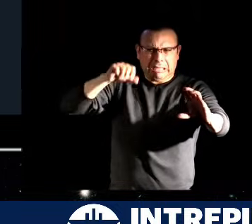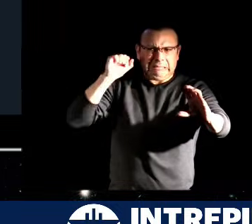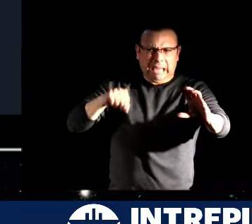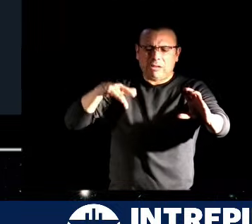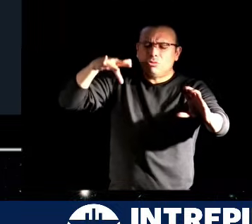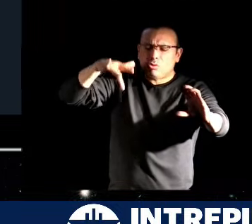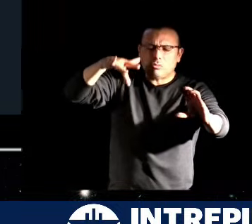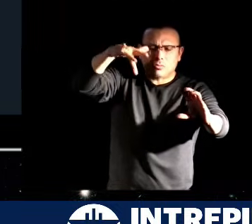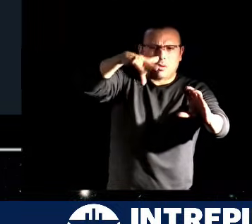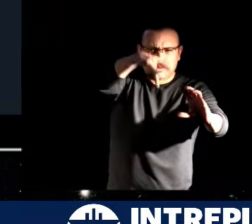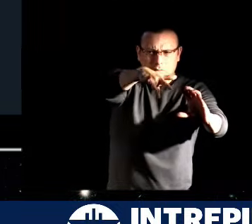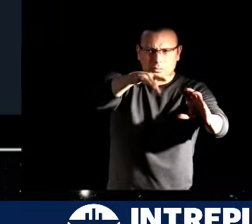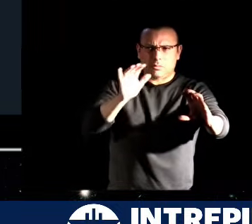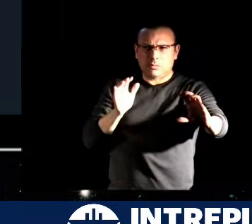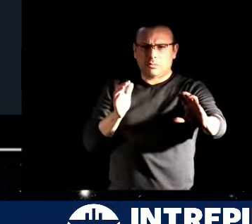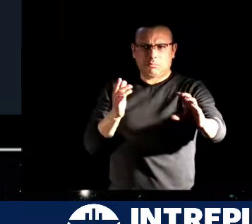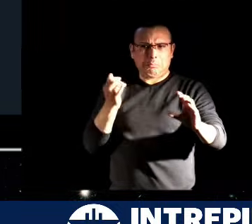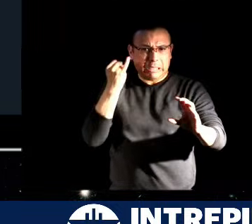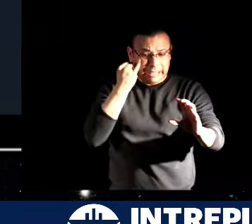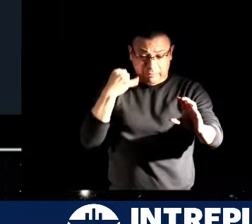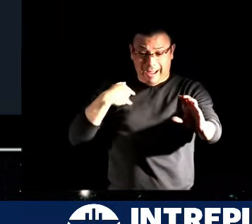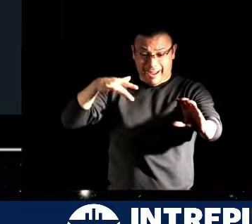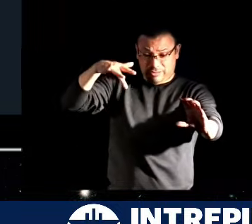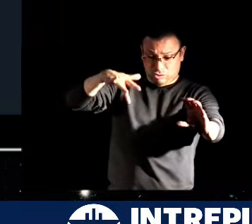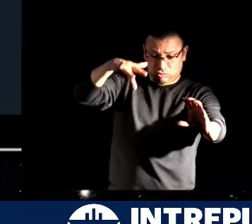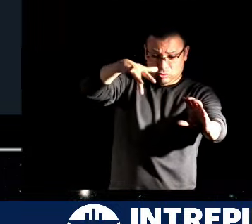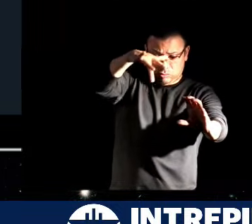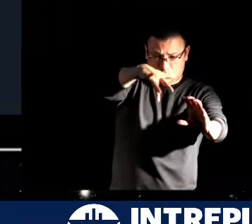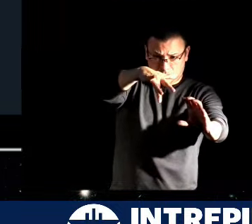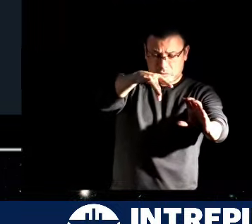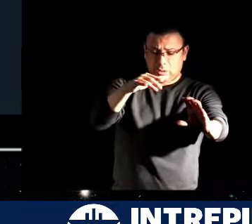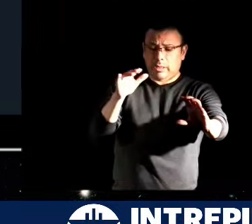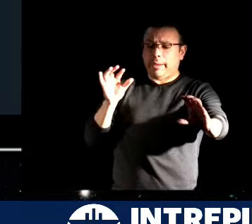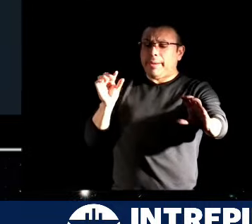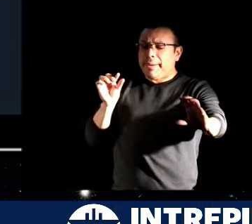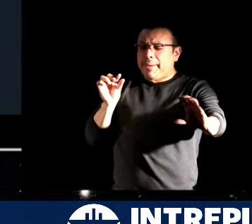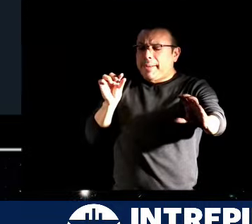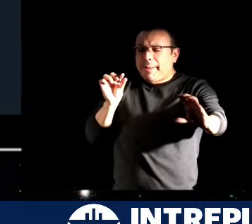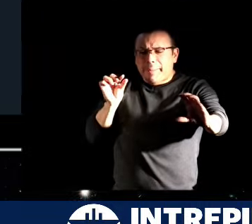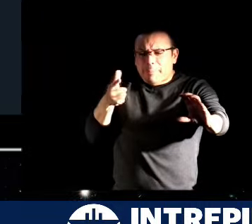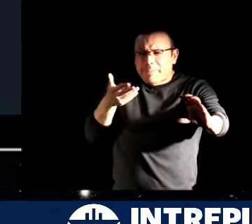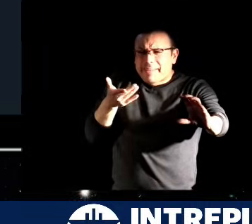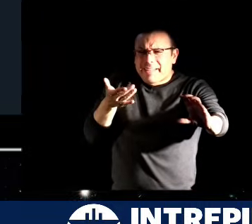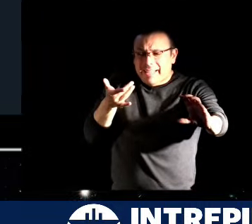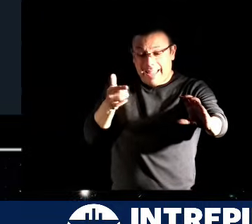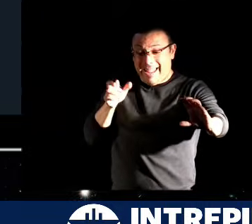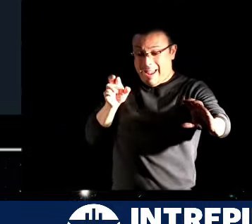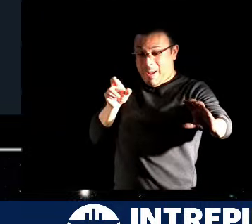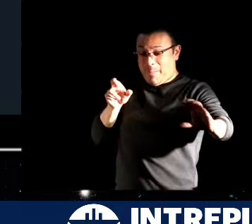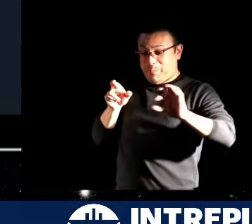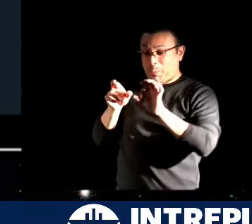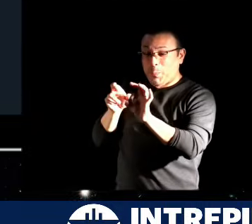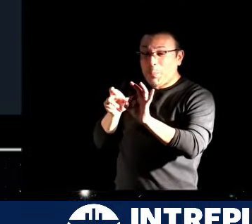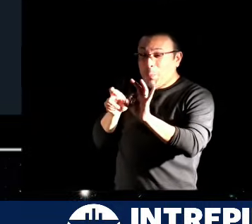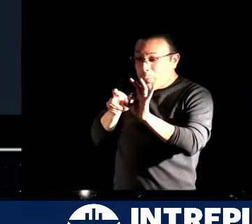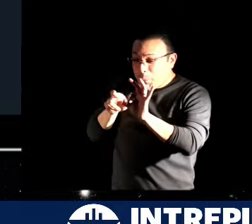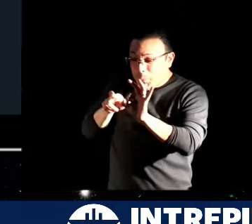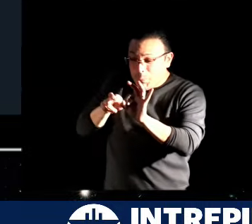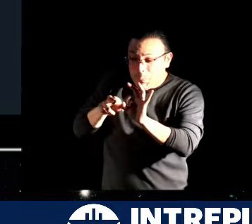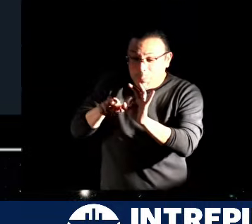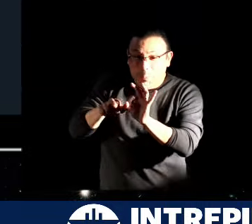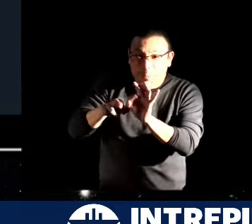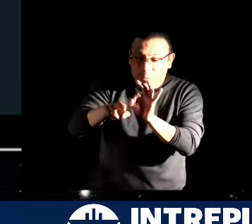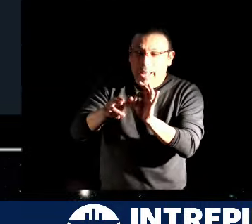planets. But what does that do? You have to go, you get by them, they don't really give you a lot of energy as you fly by to slow you